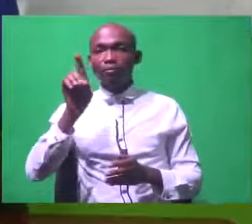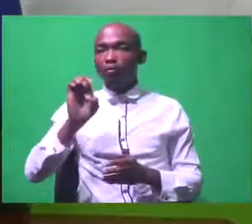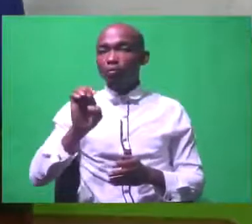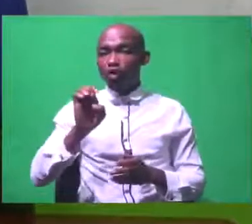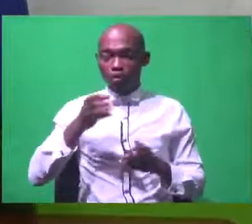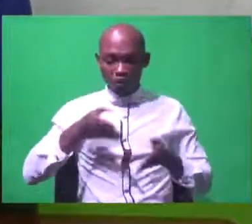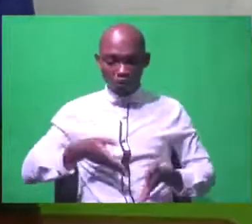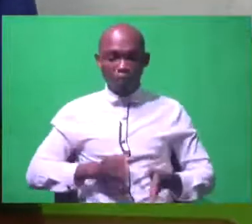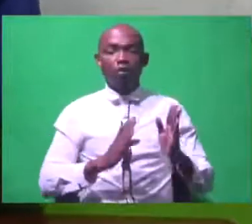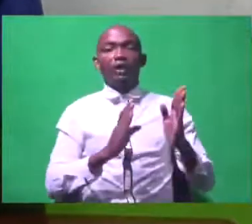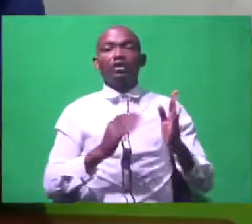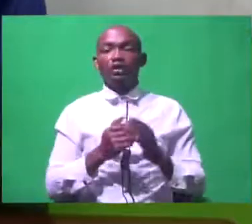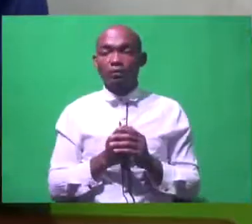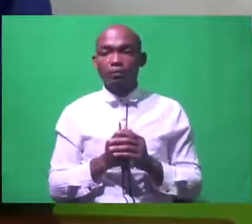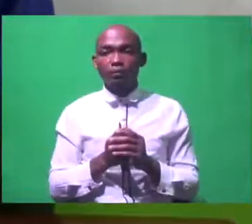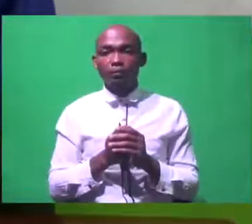of production.